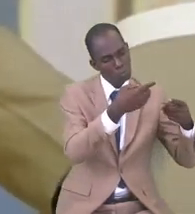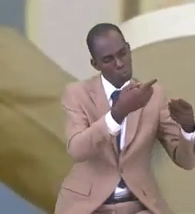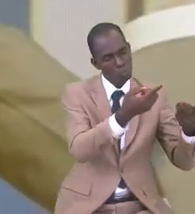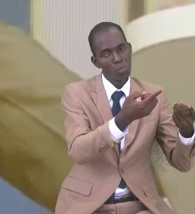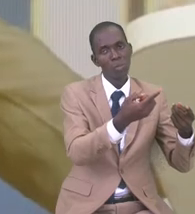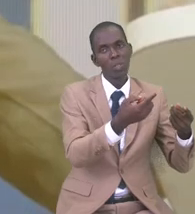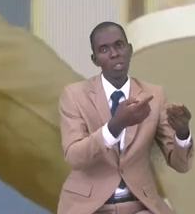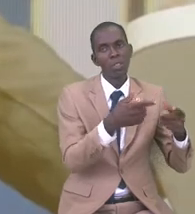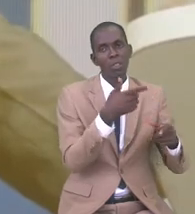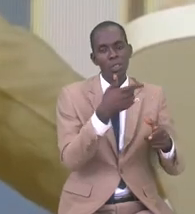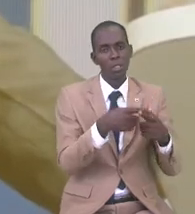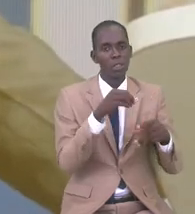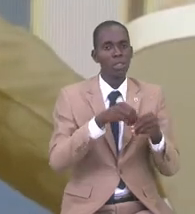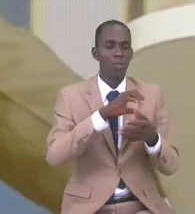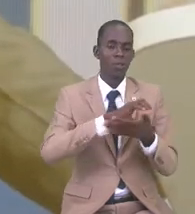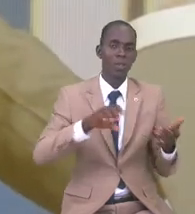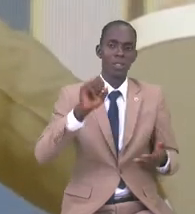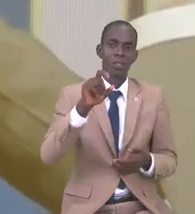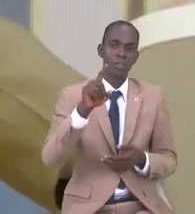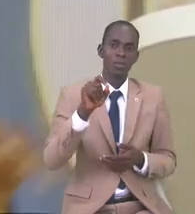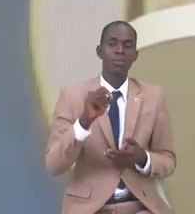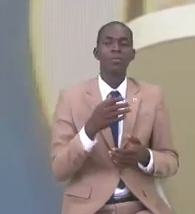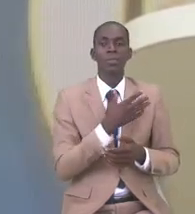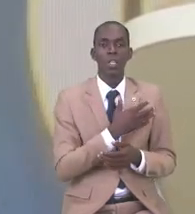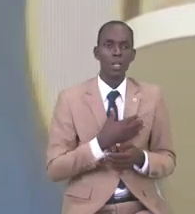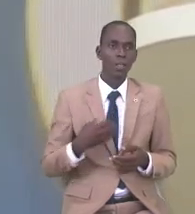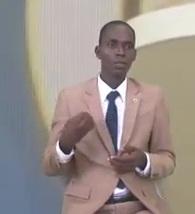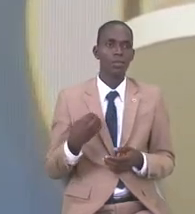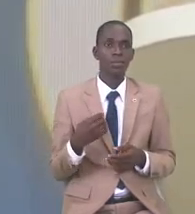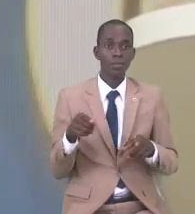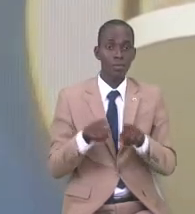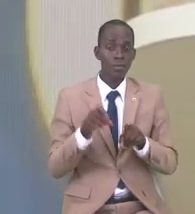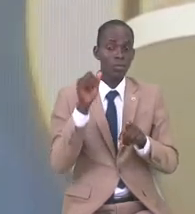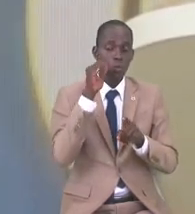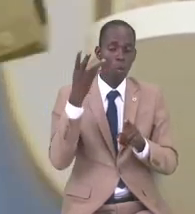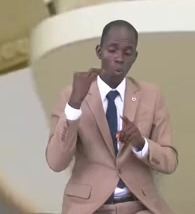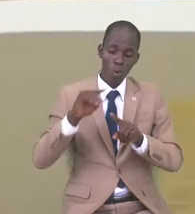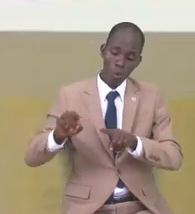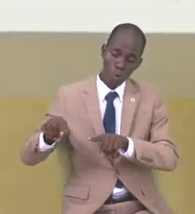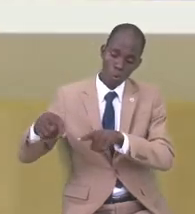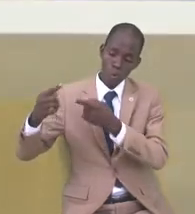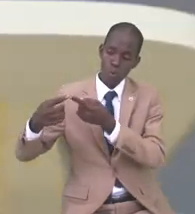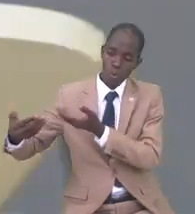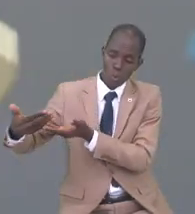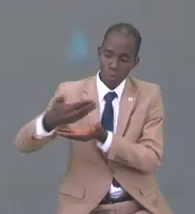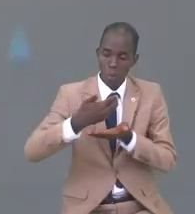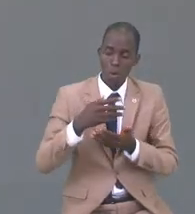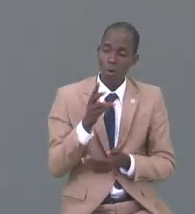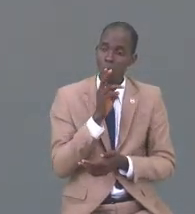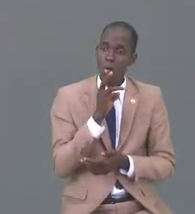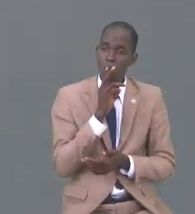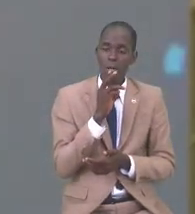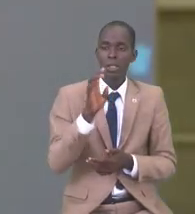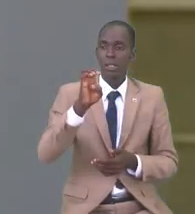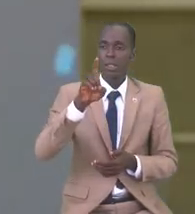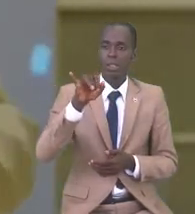then in verse 11, it says in verse 11, and as she was going to fetch it, he called